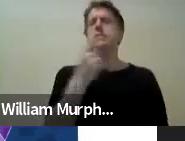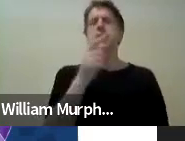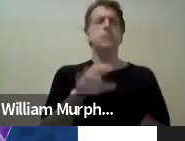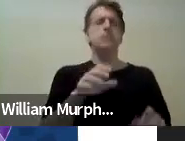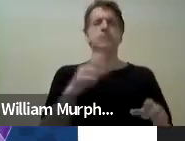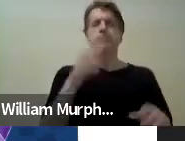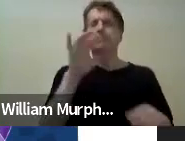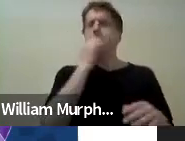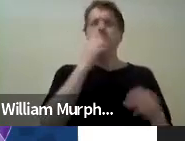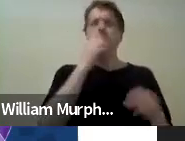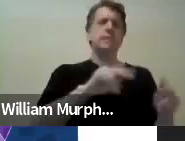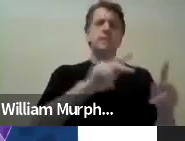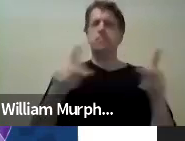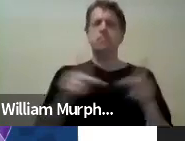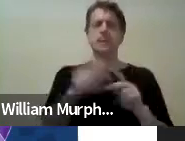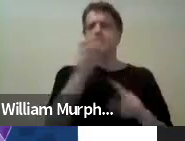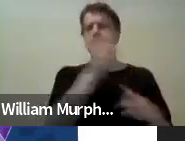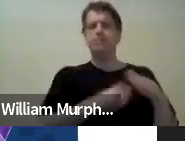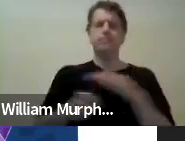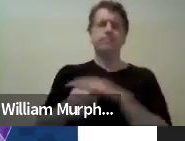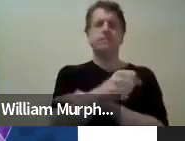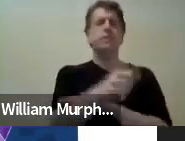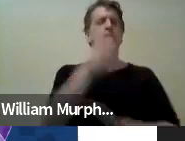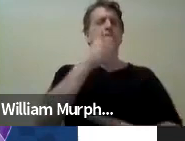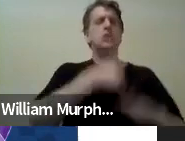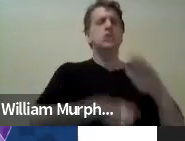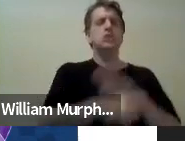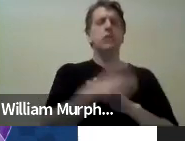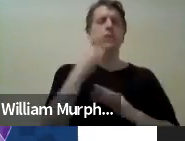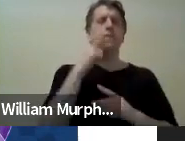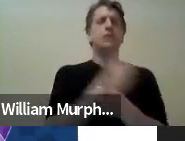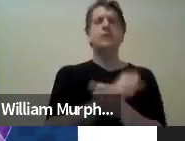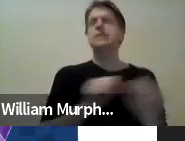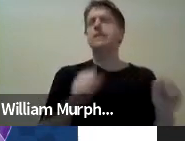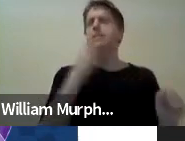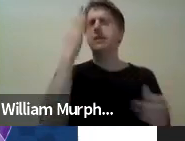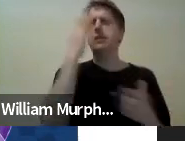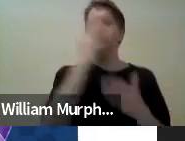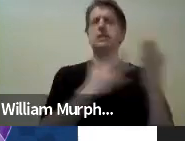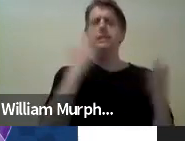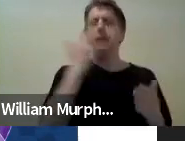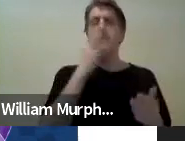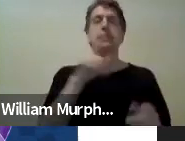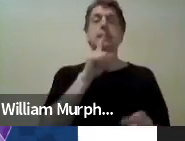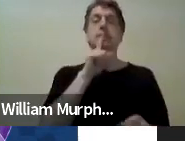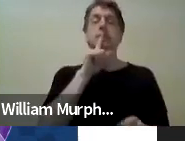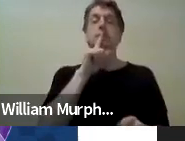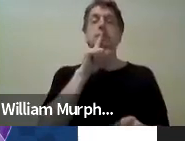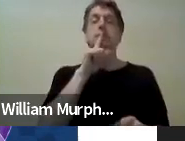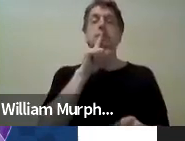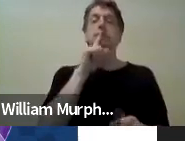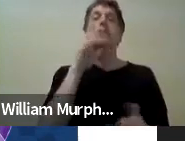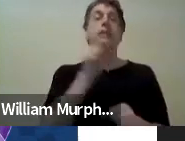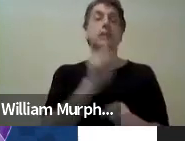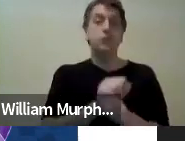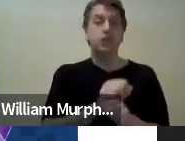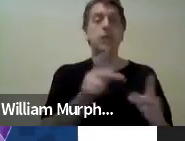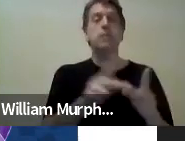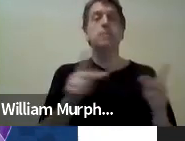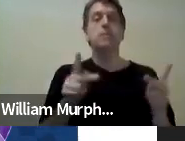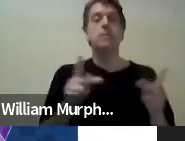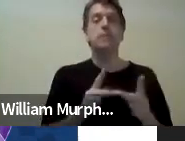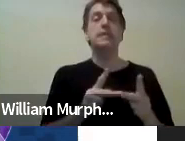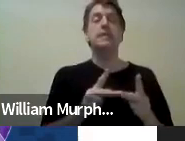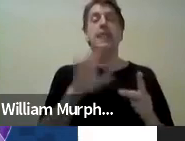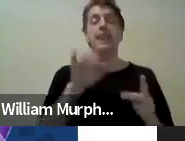had to go to, you know, a shelter for their safety or for whatever reason, that is a legitimate space, and that is a legitimate, that's where they had to be and that's where they had to